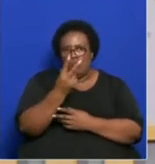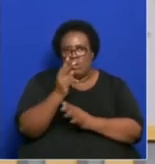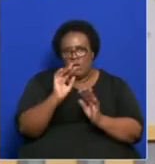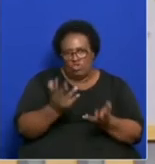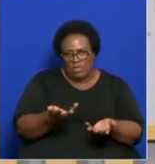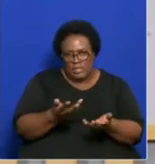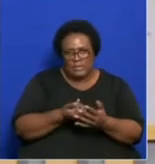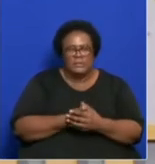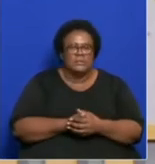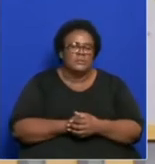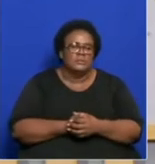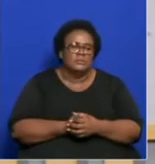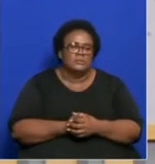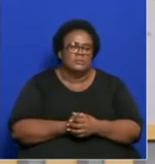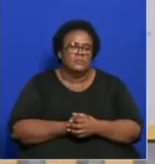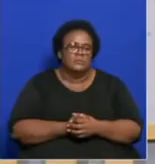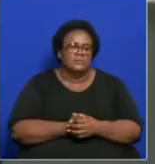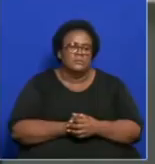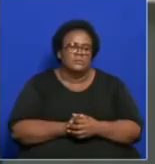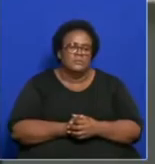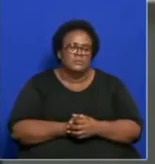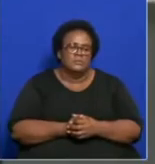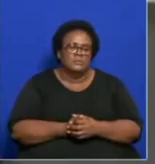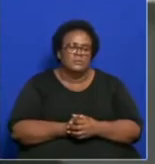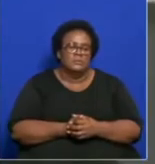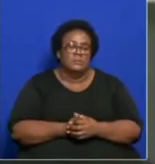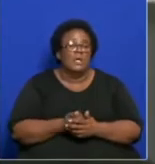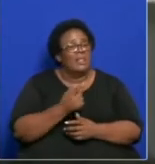they couldn't